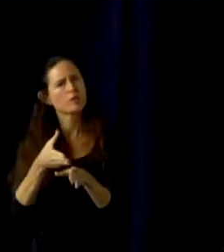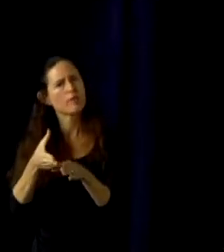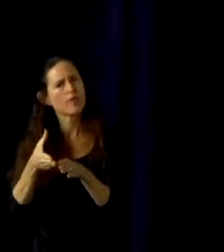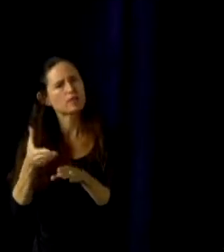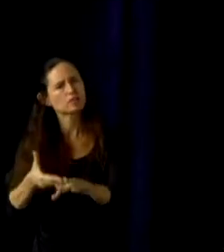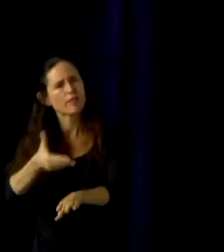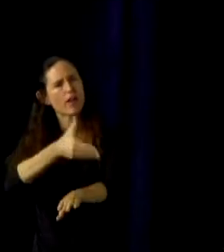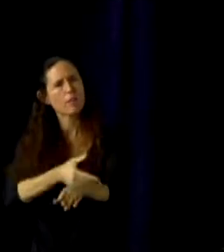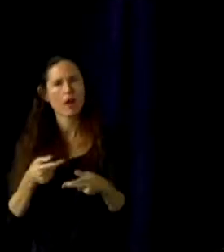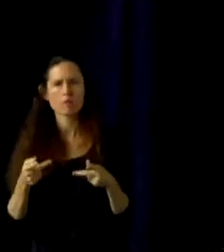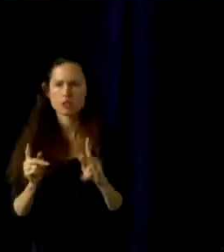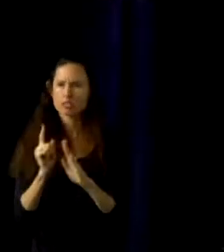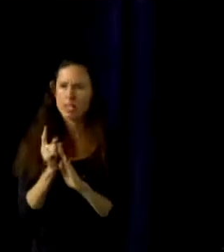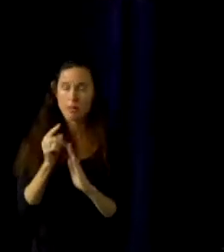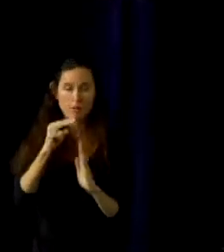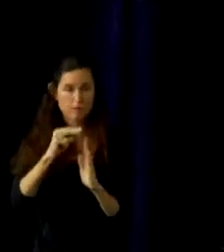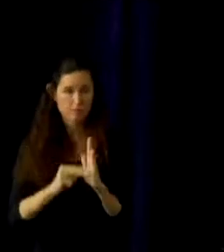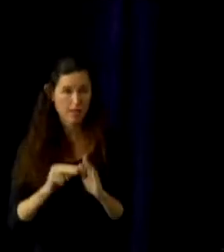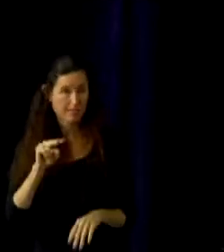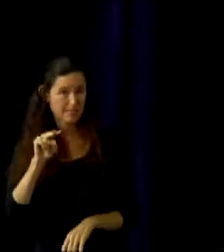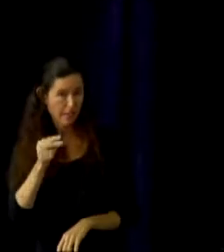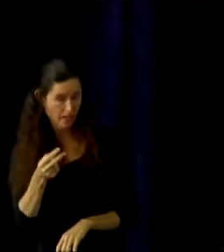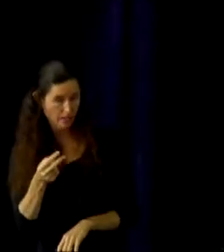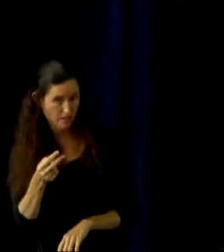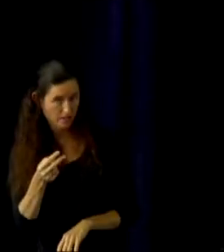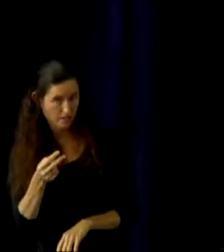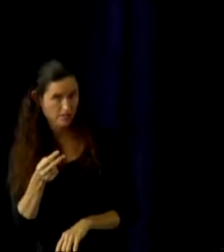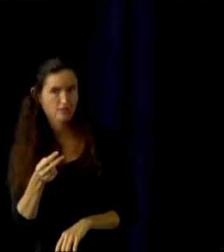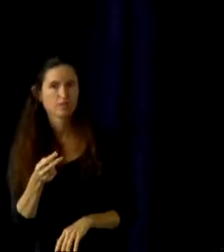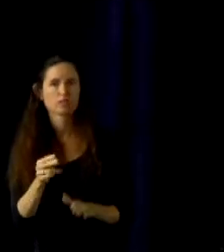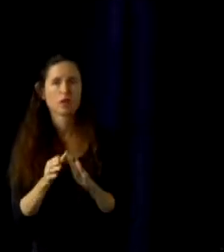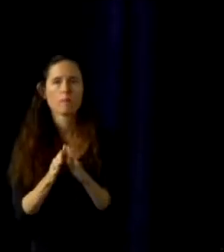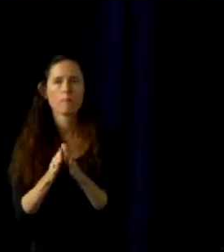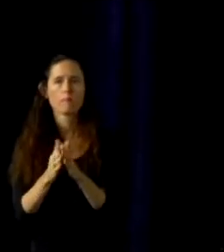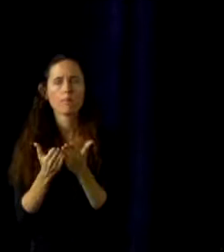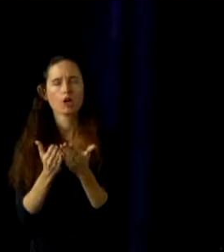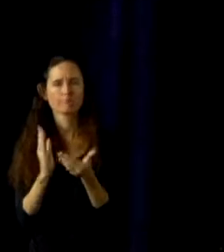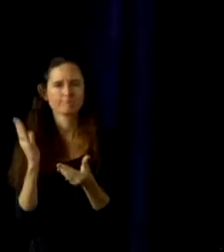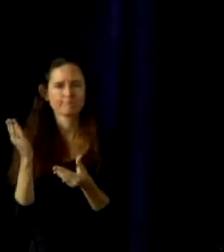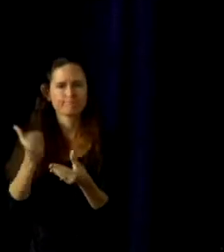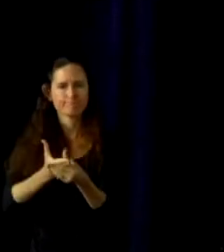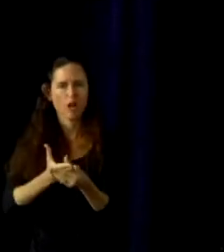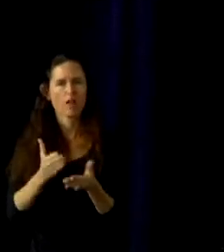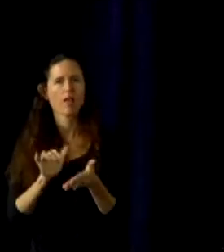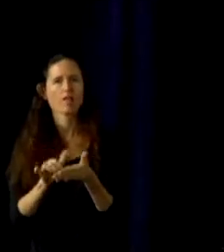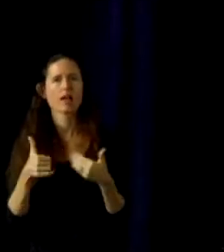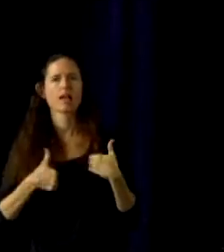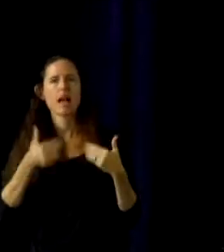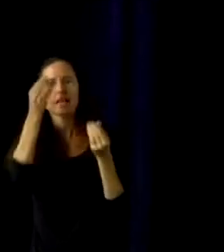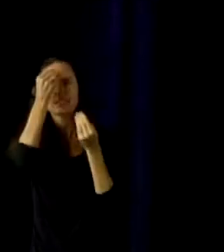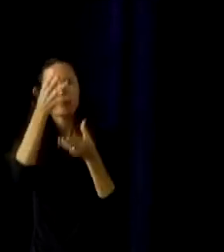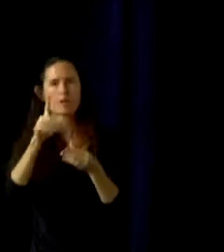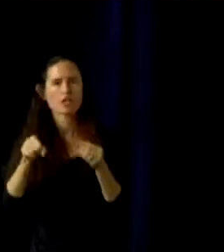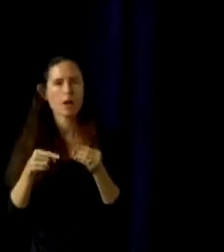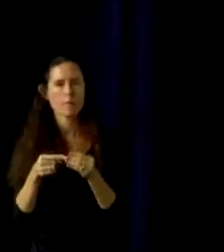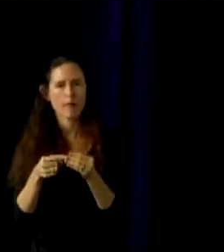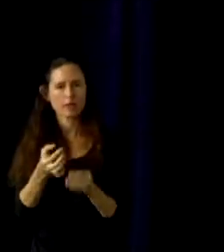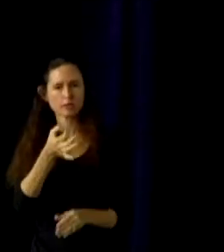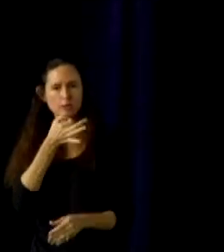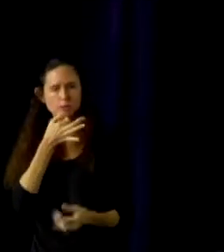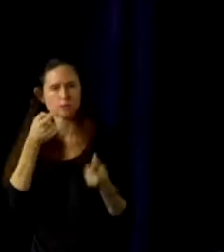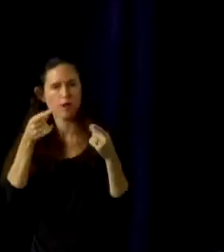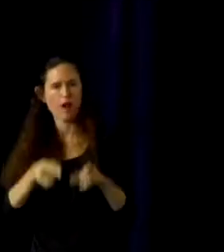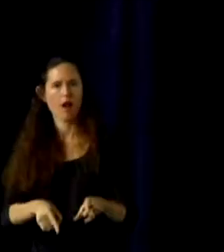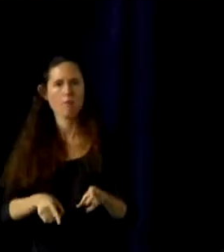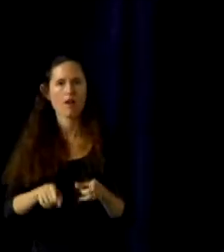moment to check them out. Second item you'll want to check out is a bookmark. Now, this has information about the upcoming author series. This